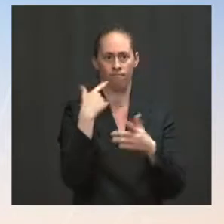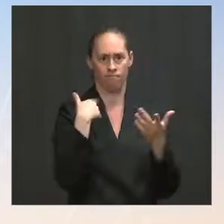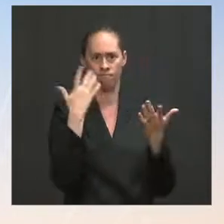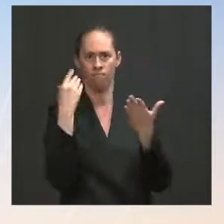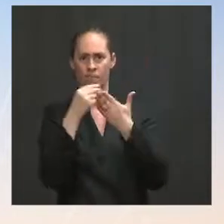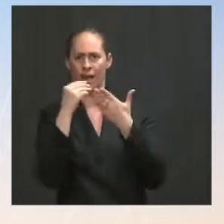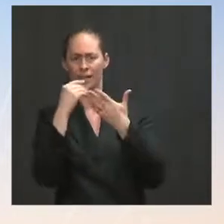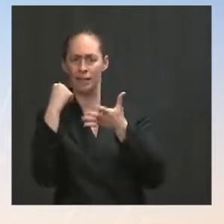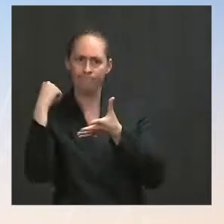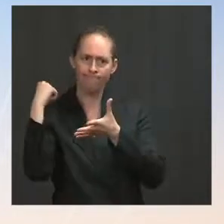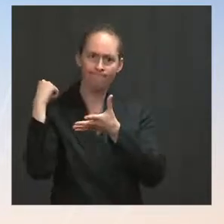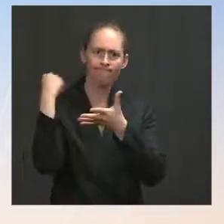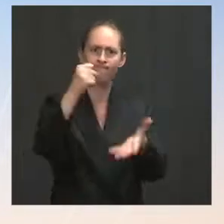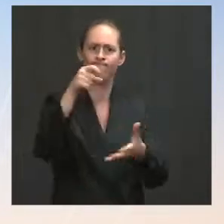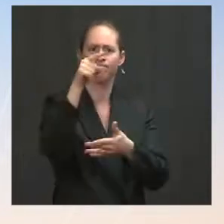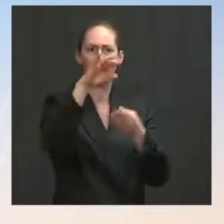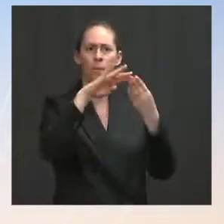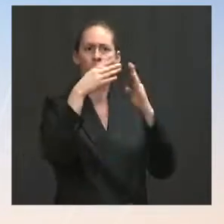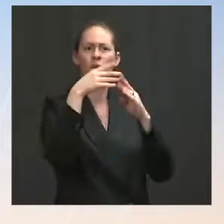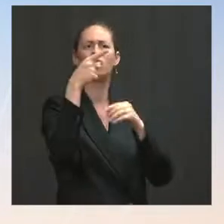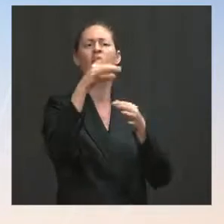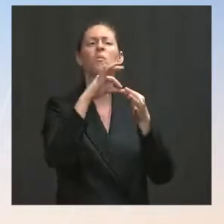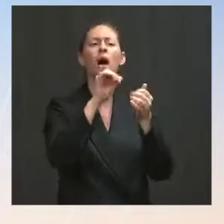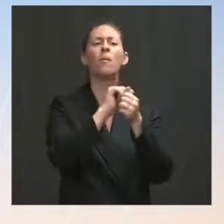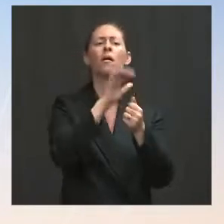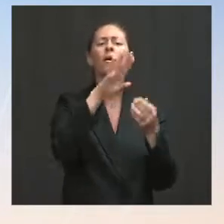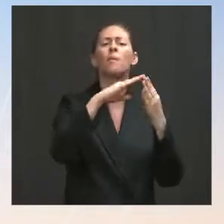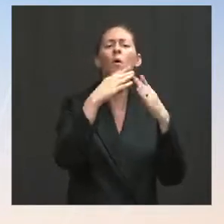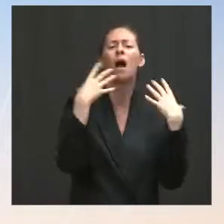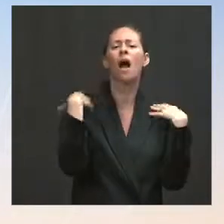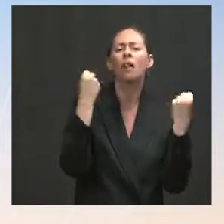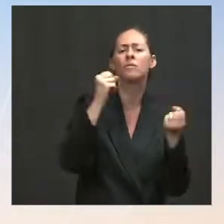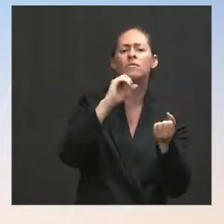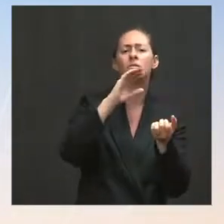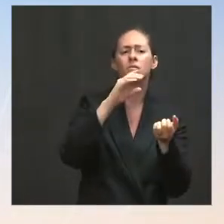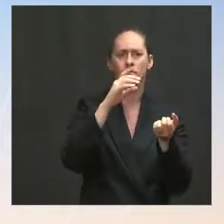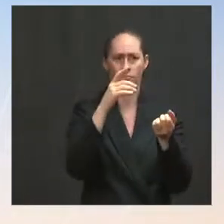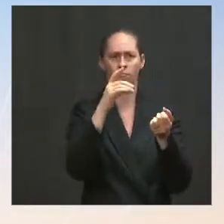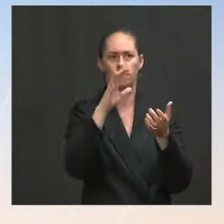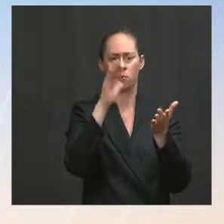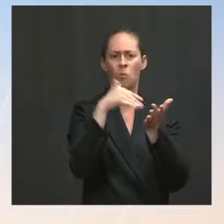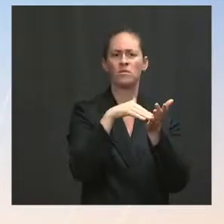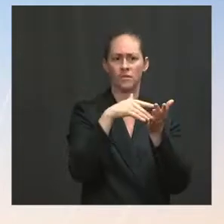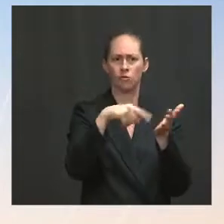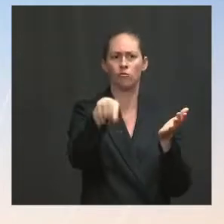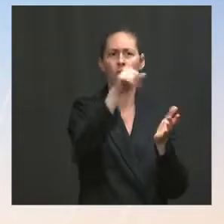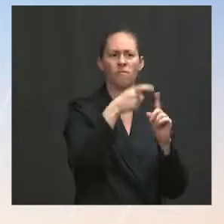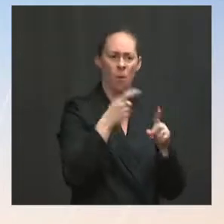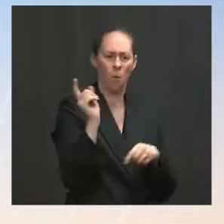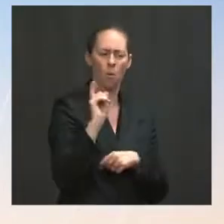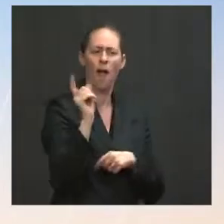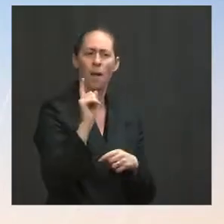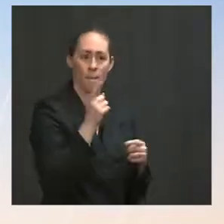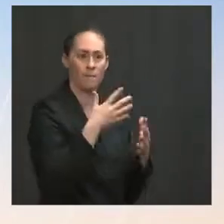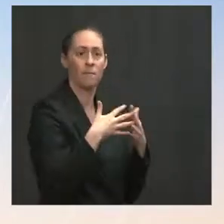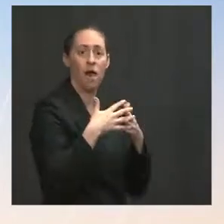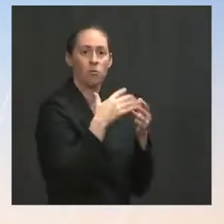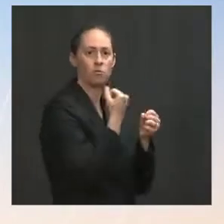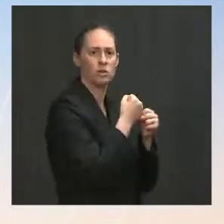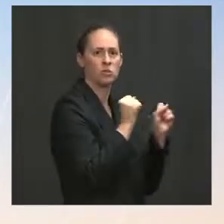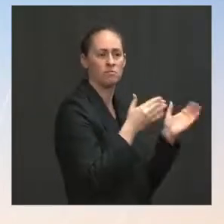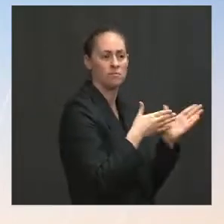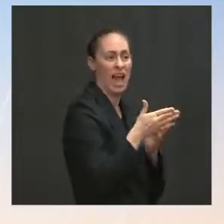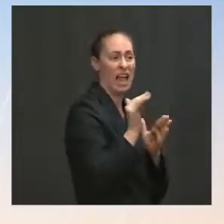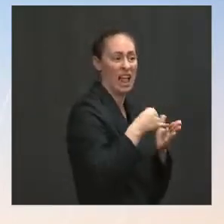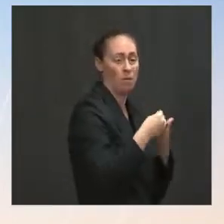the American Rescue Plan. In Walla Walla, Washington, they announced they plan to use funding for help for new police